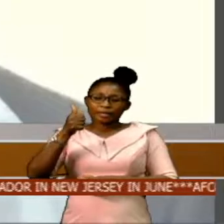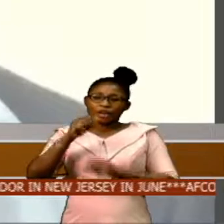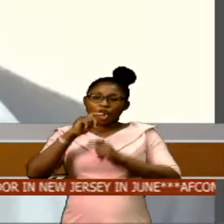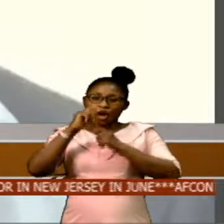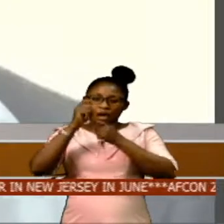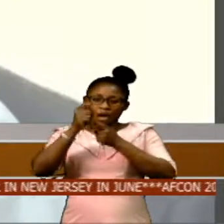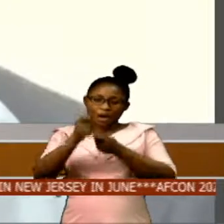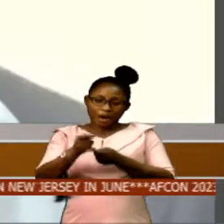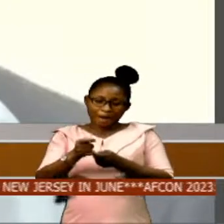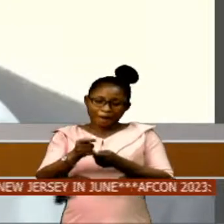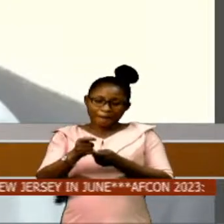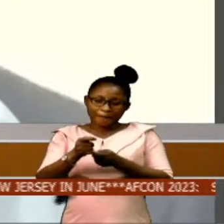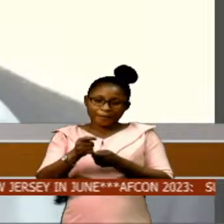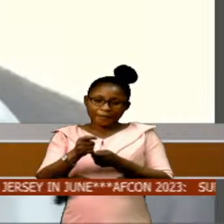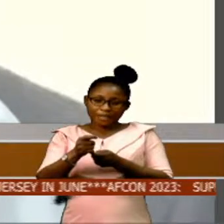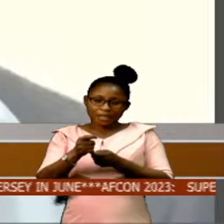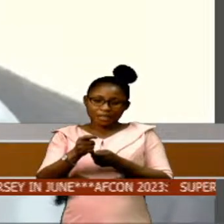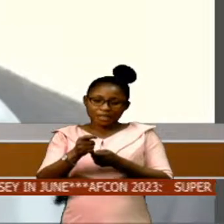gift